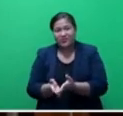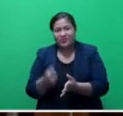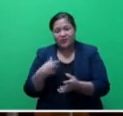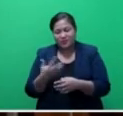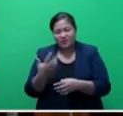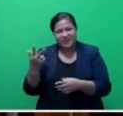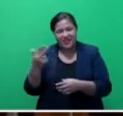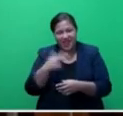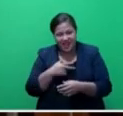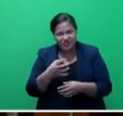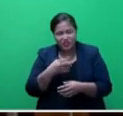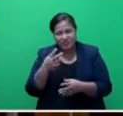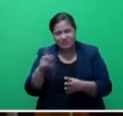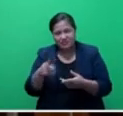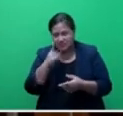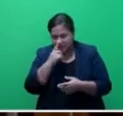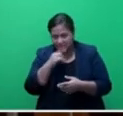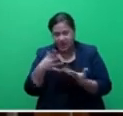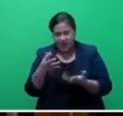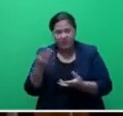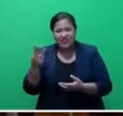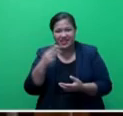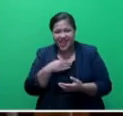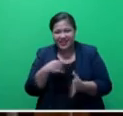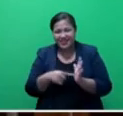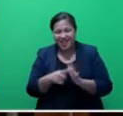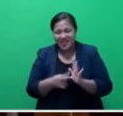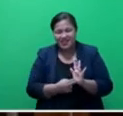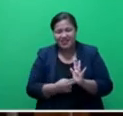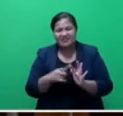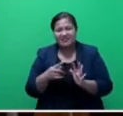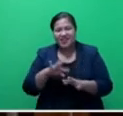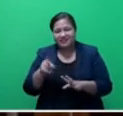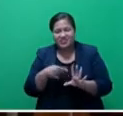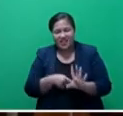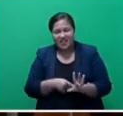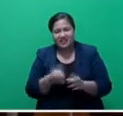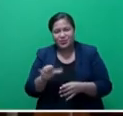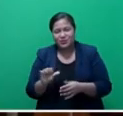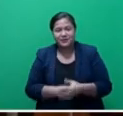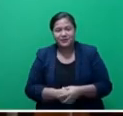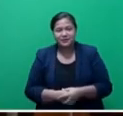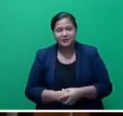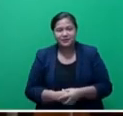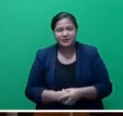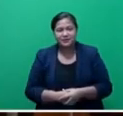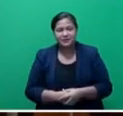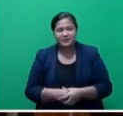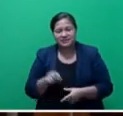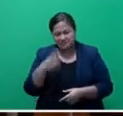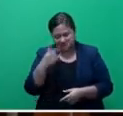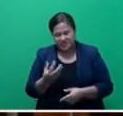800 odd passengers and more than about 300 tons of cargo annually. This can be attributed to the two villages having jetties,